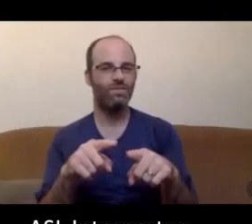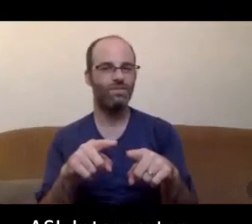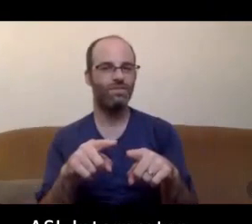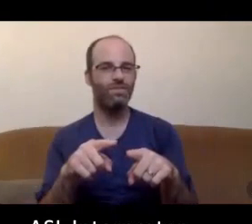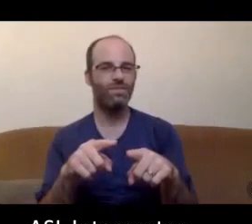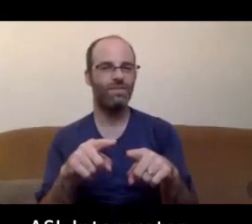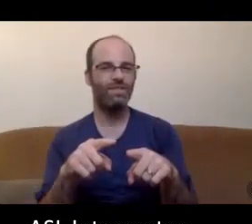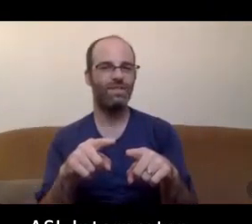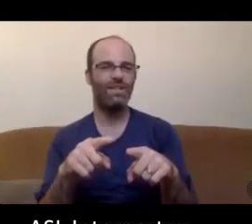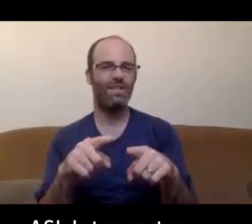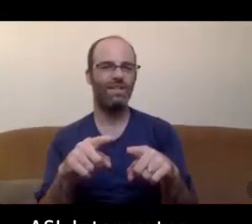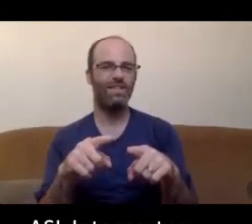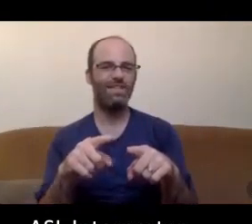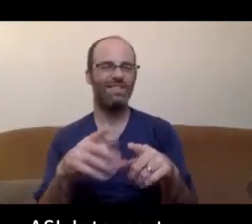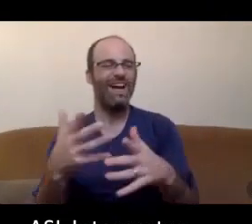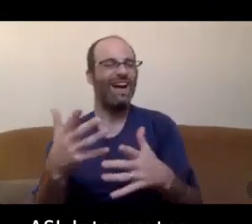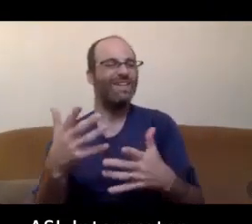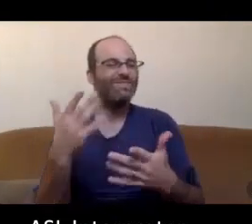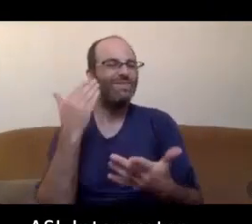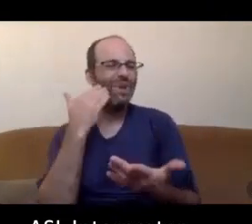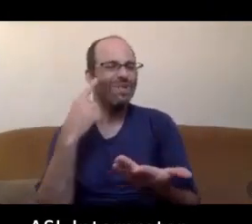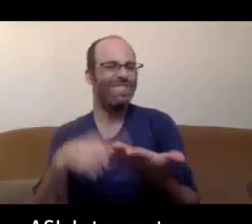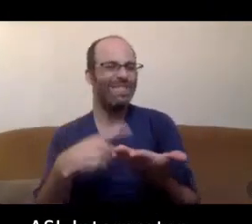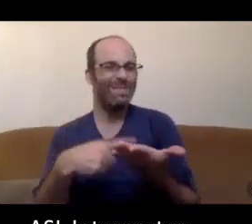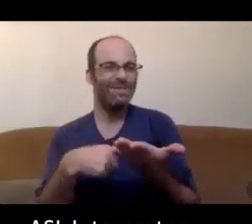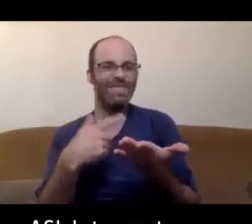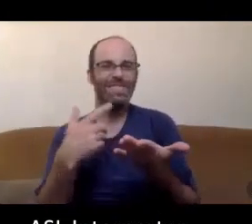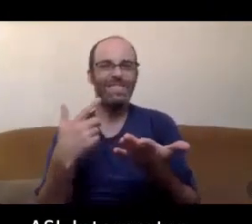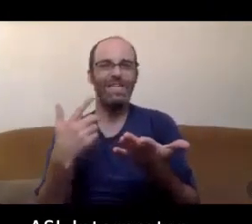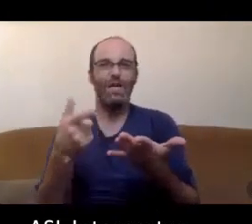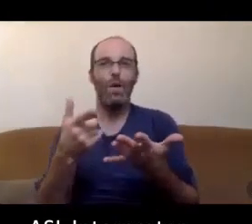sometimes how you struggle to find those right words.